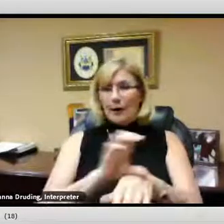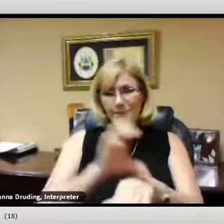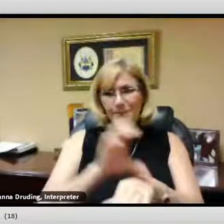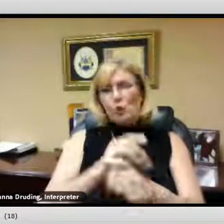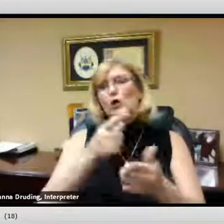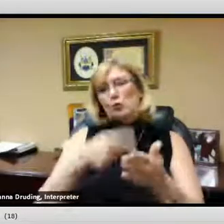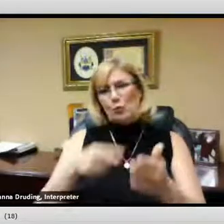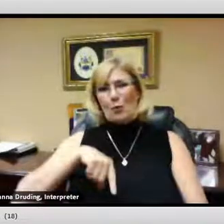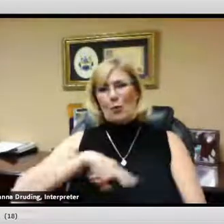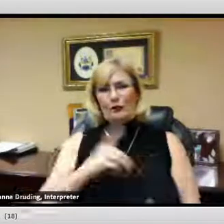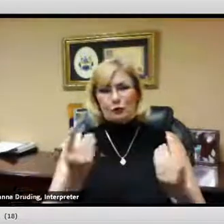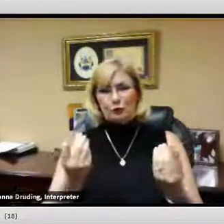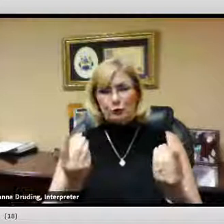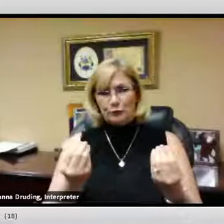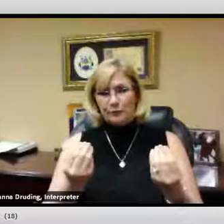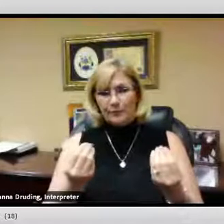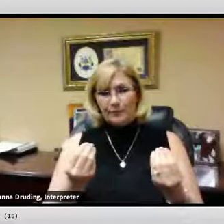what we do.